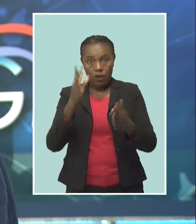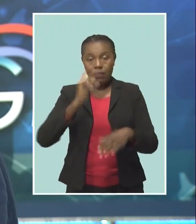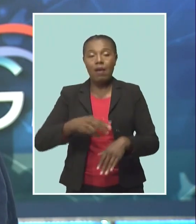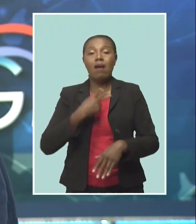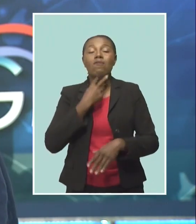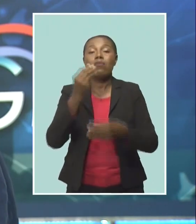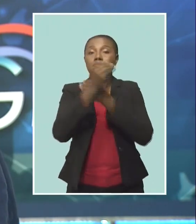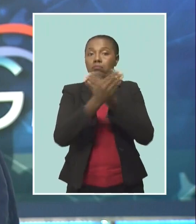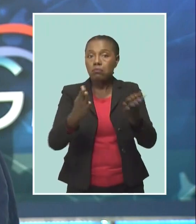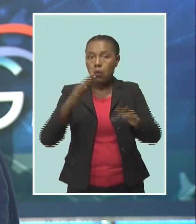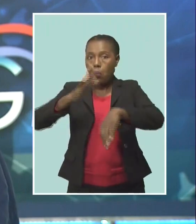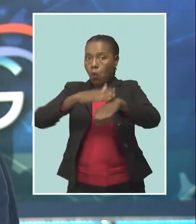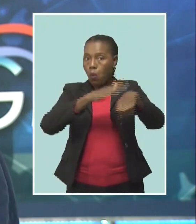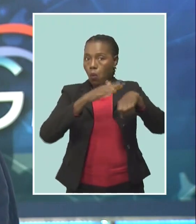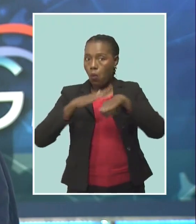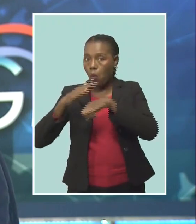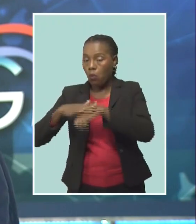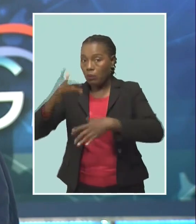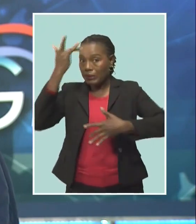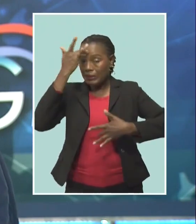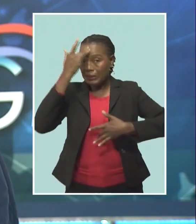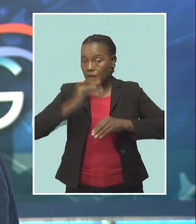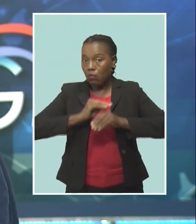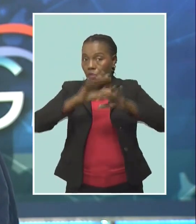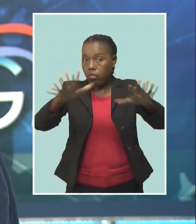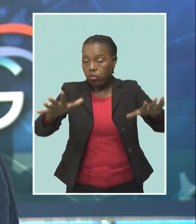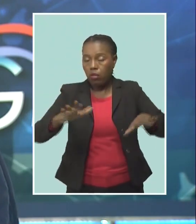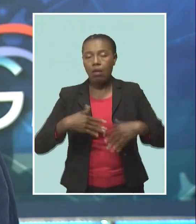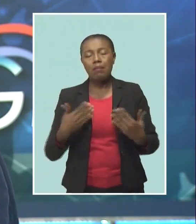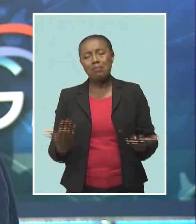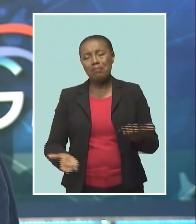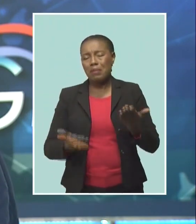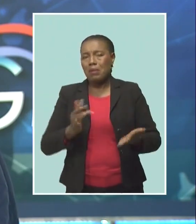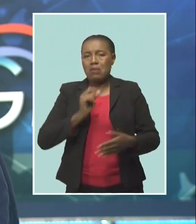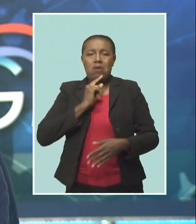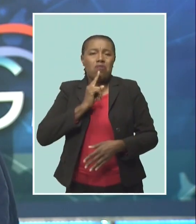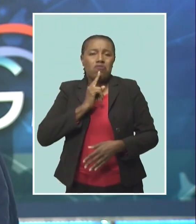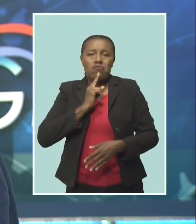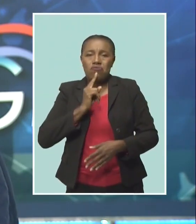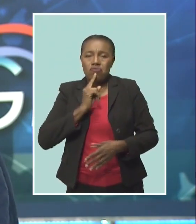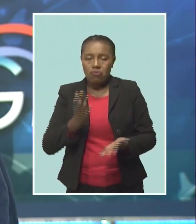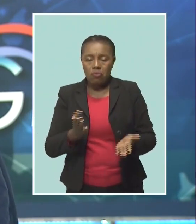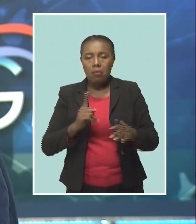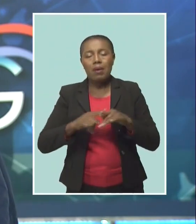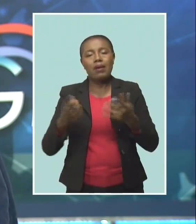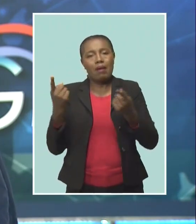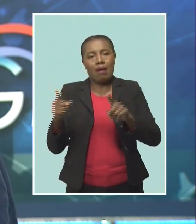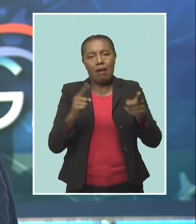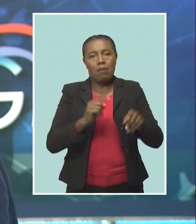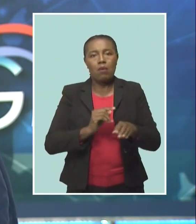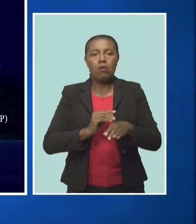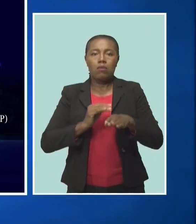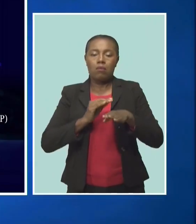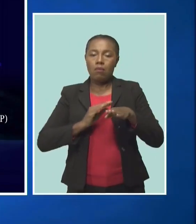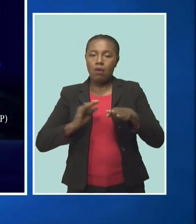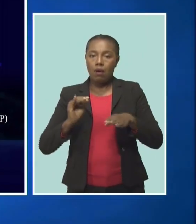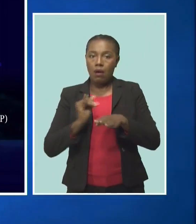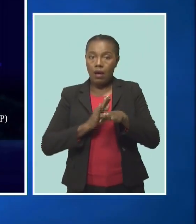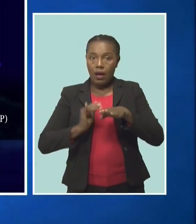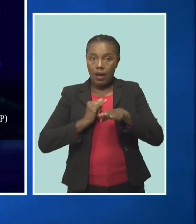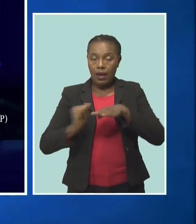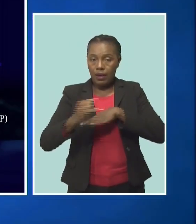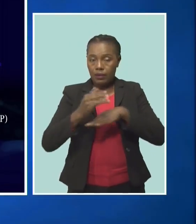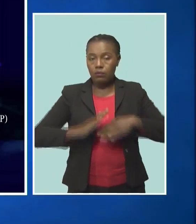Barbadians about the virus may be an inaccurate depiction of what is taking place across the country. There have been